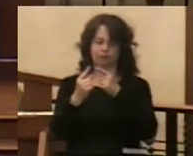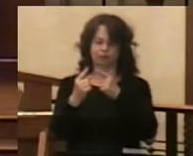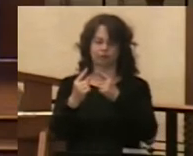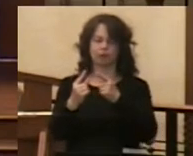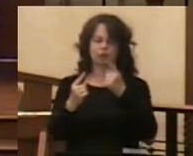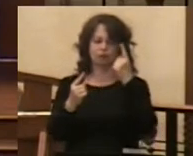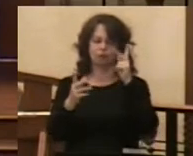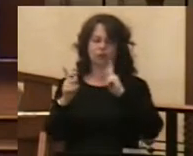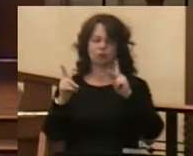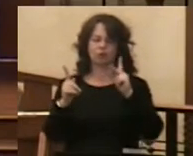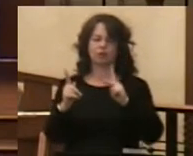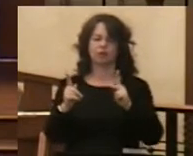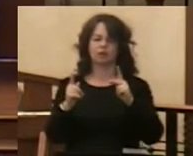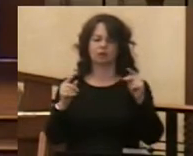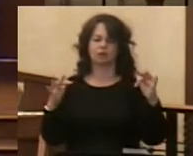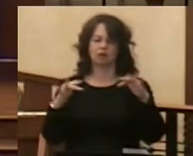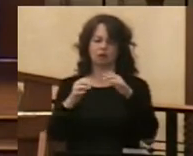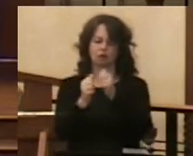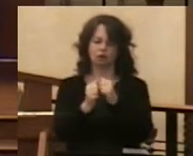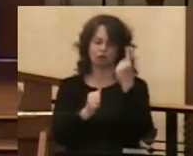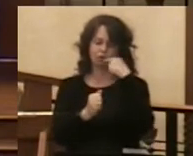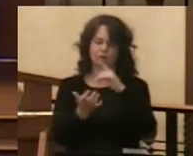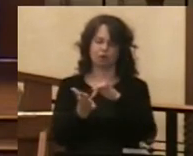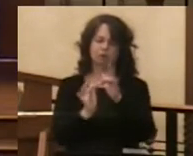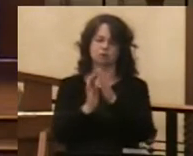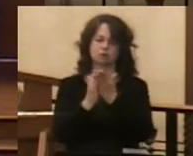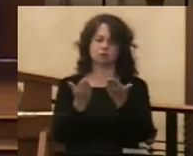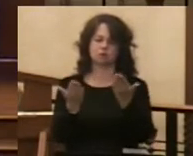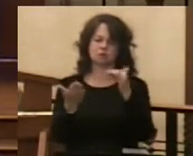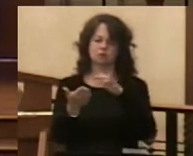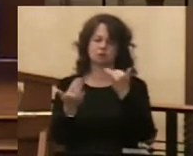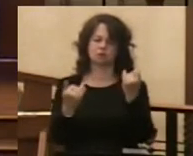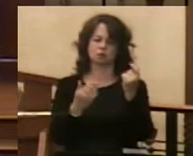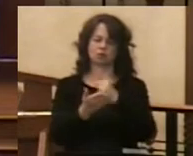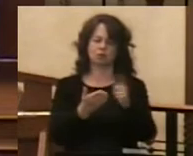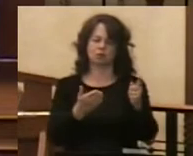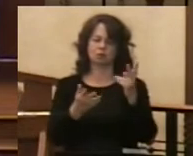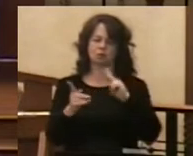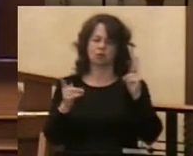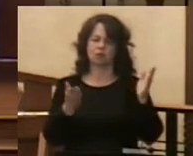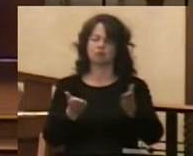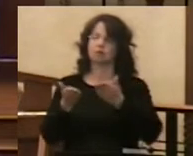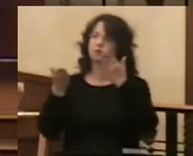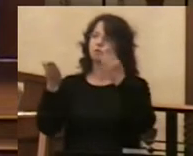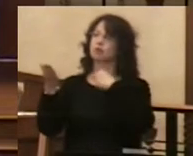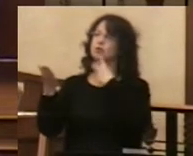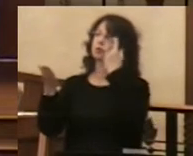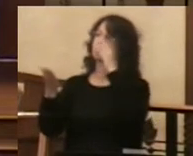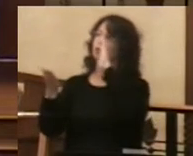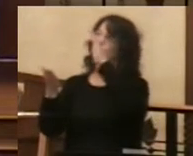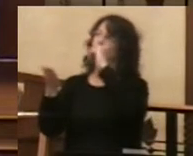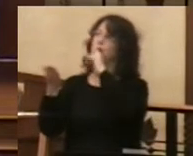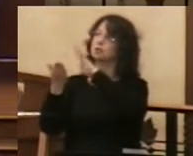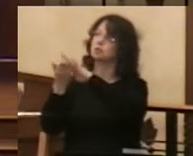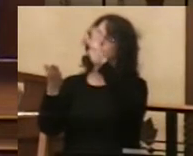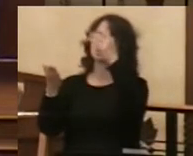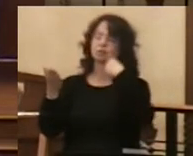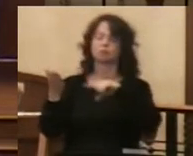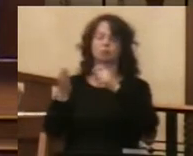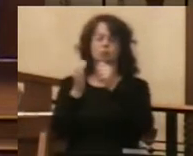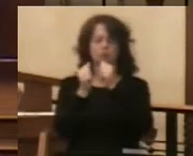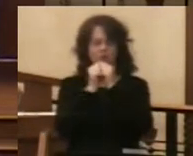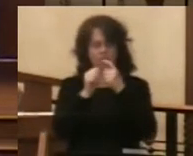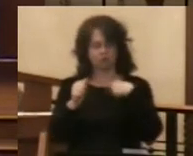gather in Bible study this week and those who lift up their voices and instruments to your praise. Bless us as we worship,